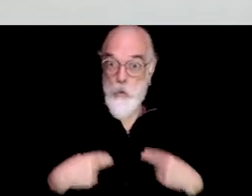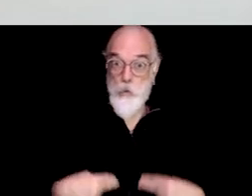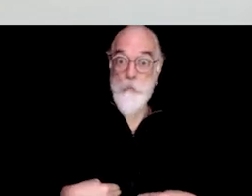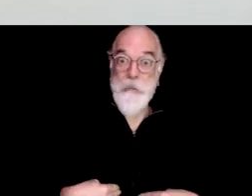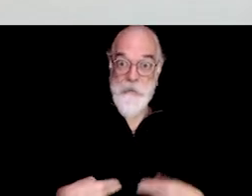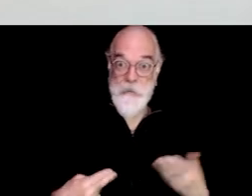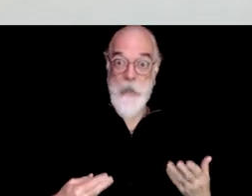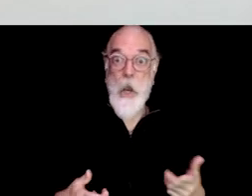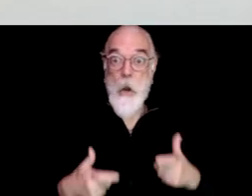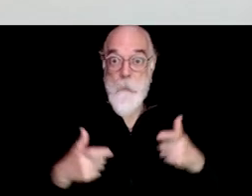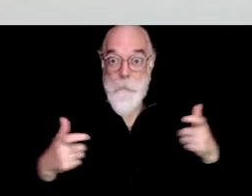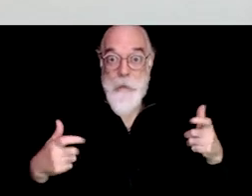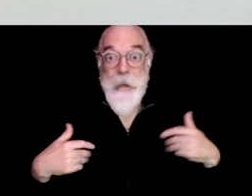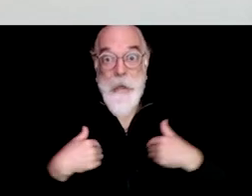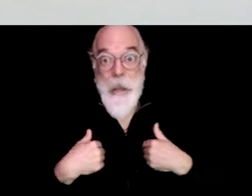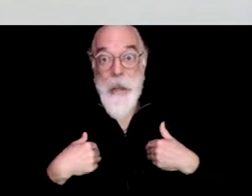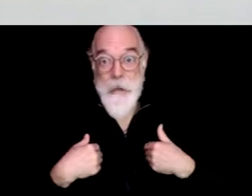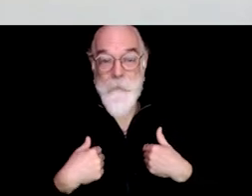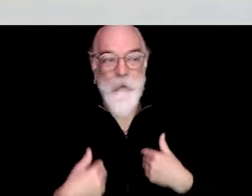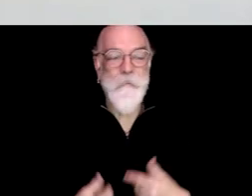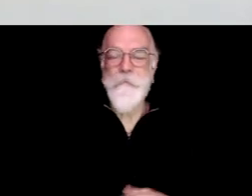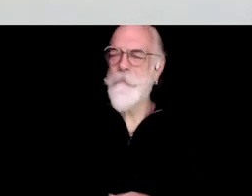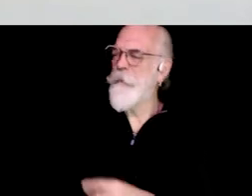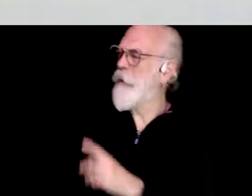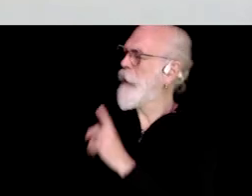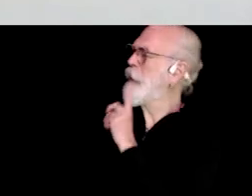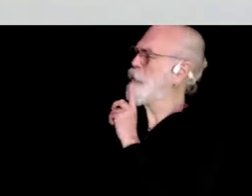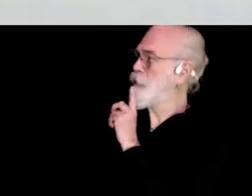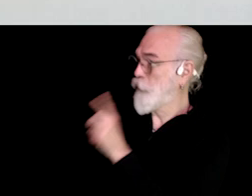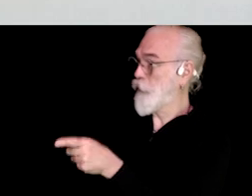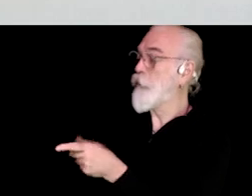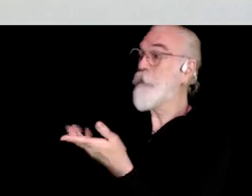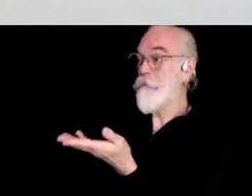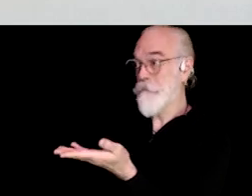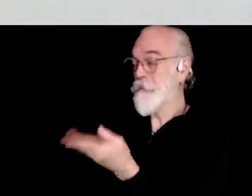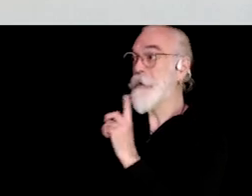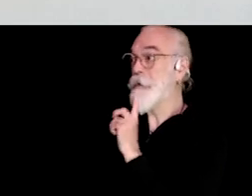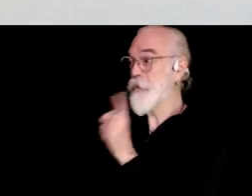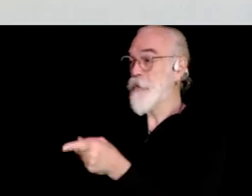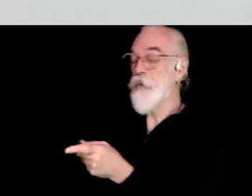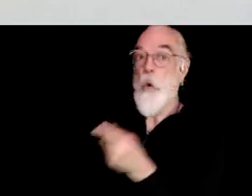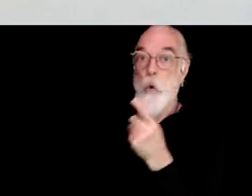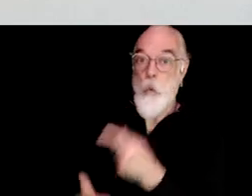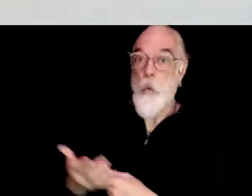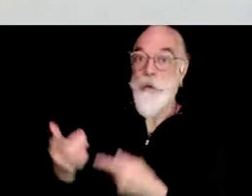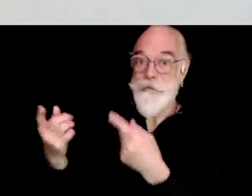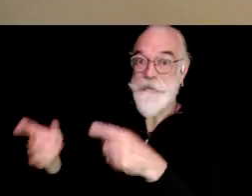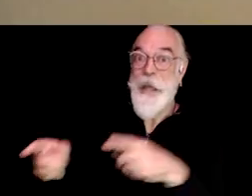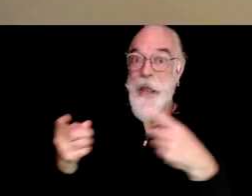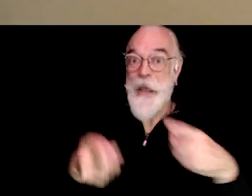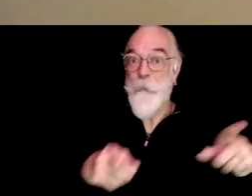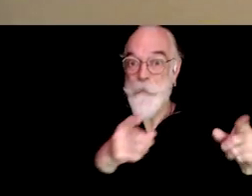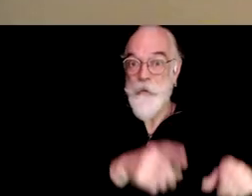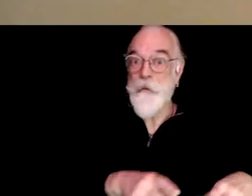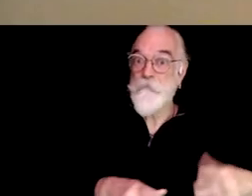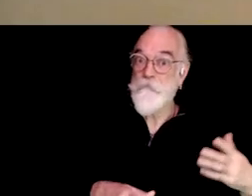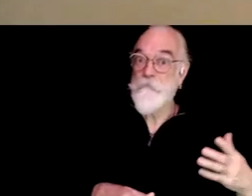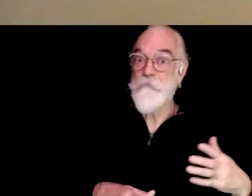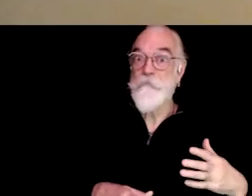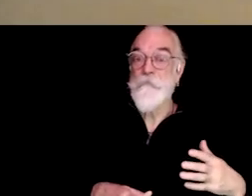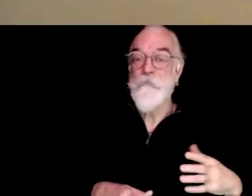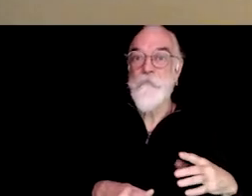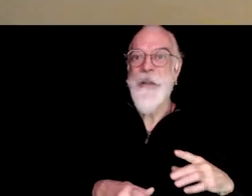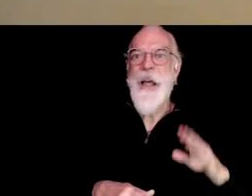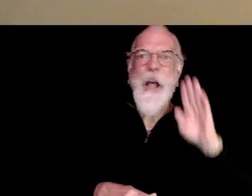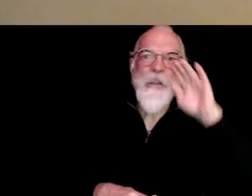little bit about the definition? Yeah. It is true. I mean, what's happening